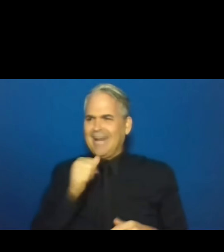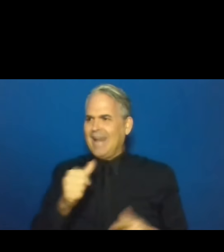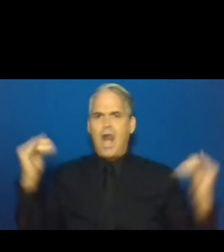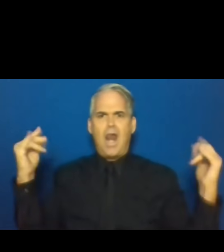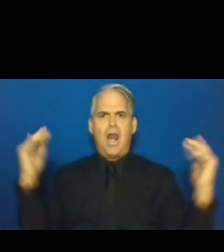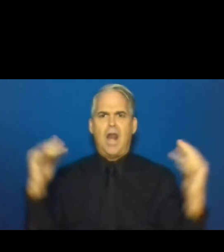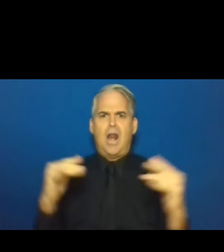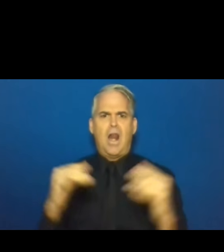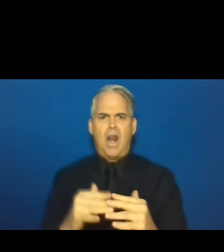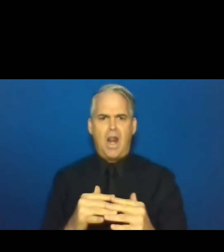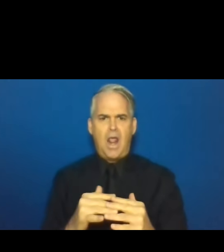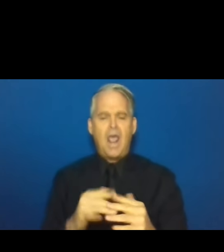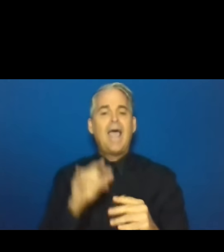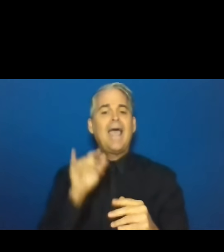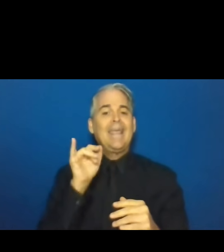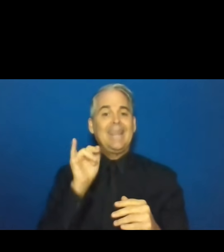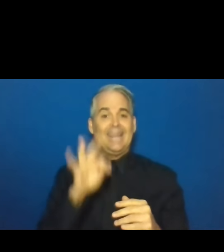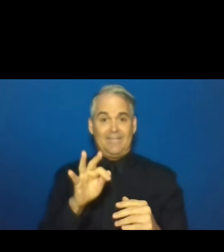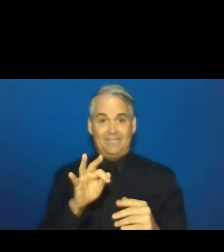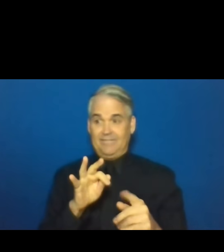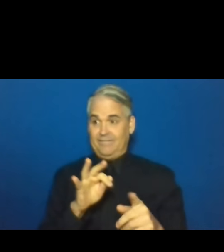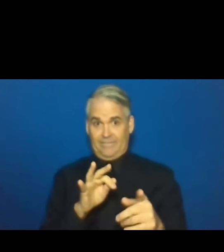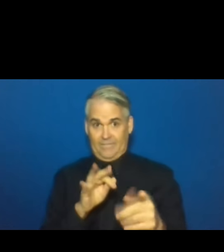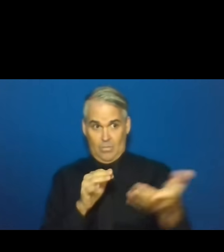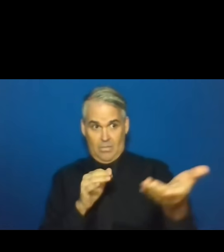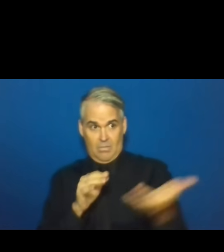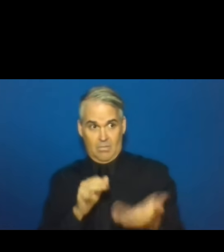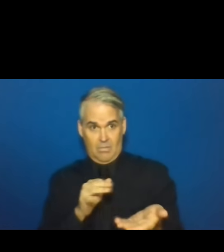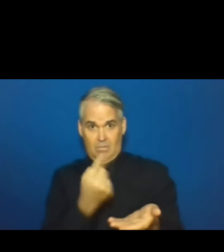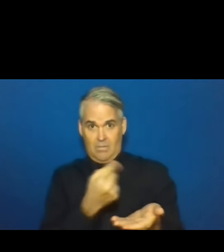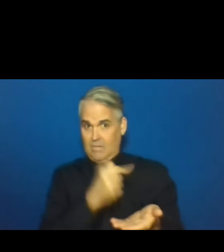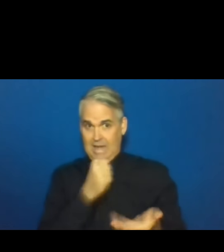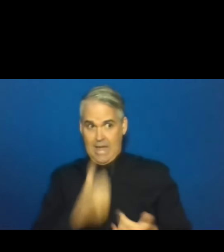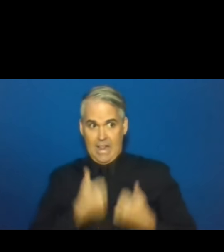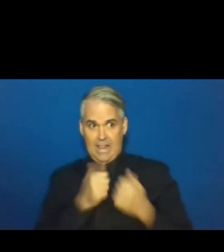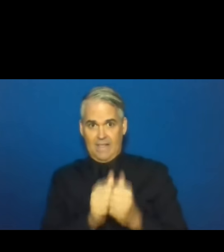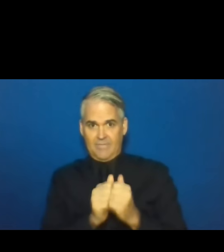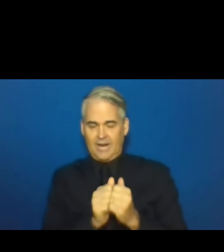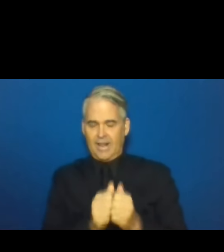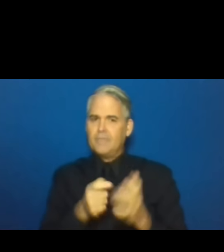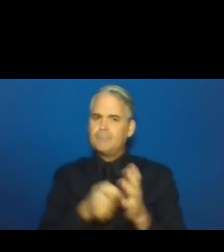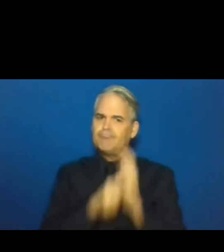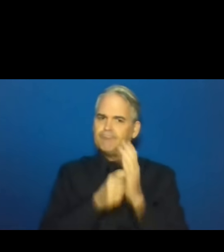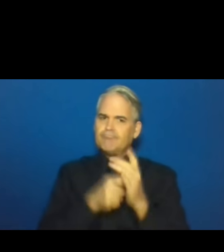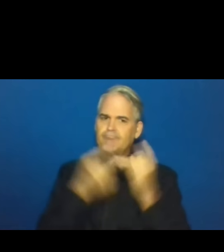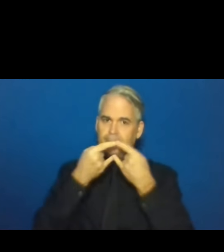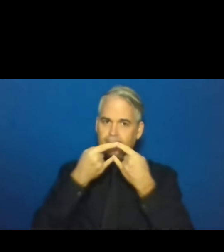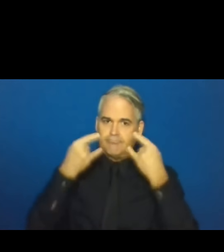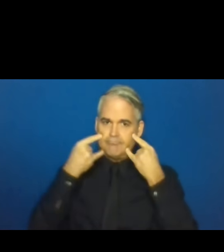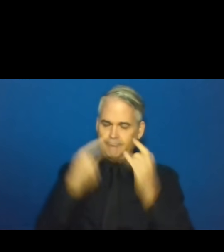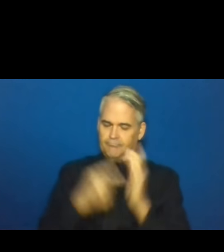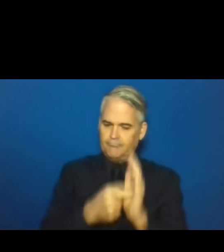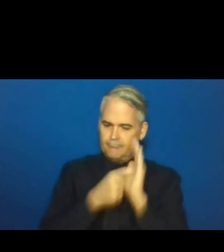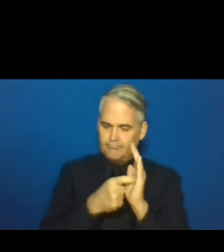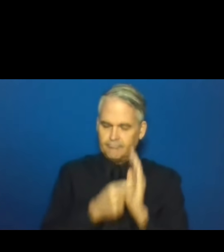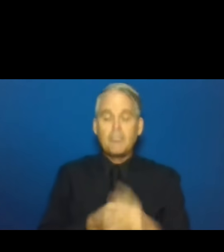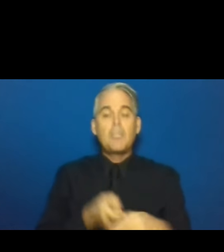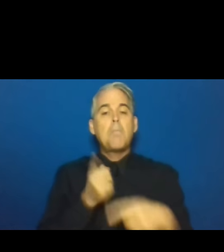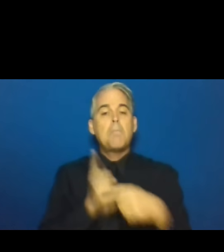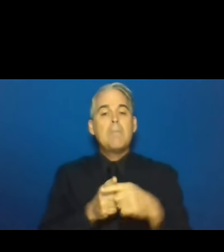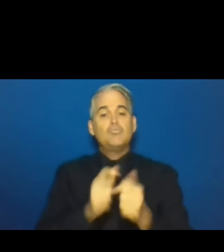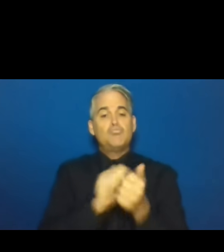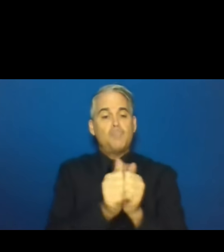you must all wear masks. Additionally, there will be a pause on adult and youth sports tournaments